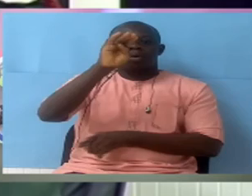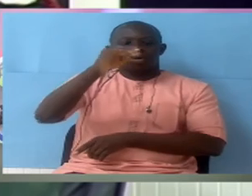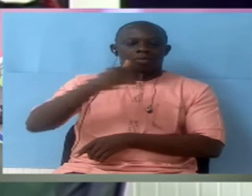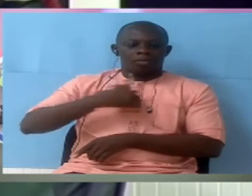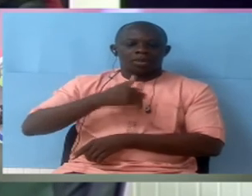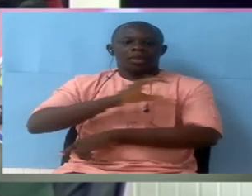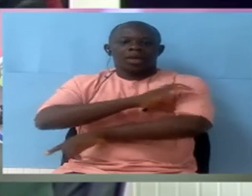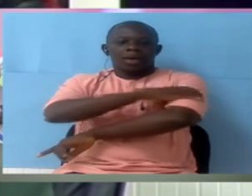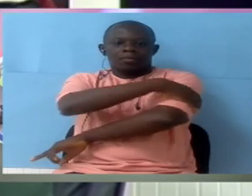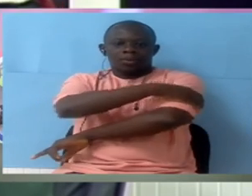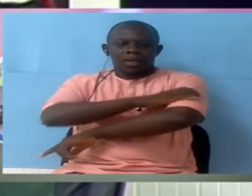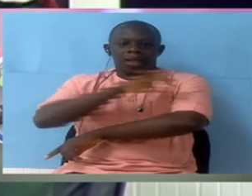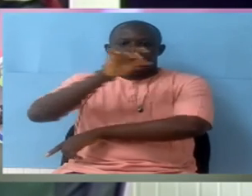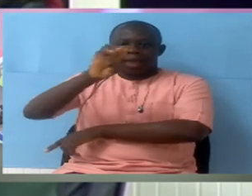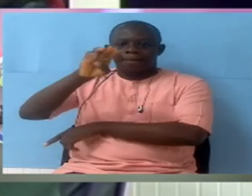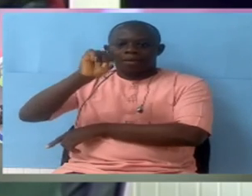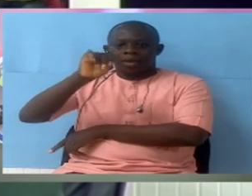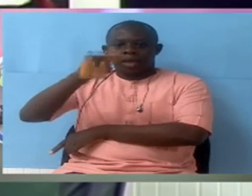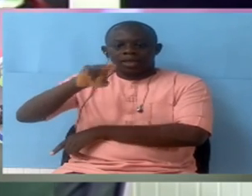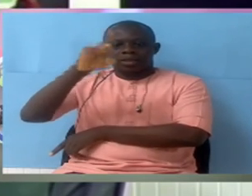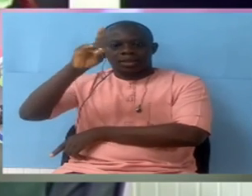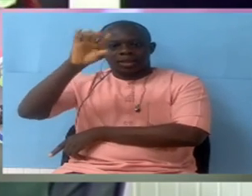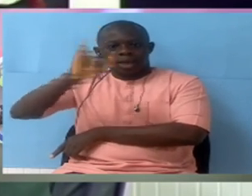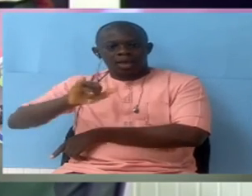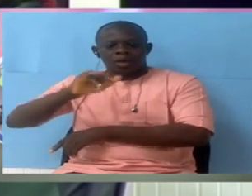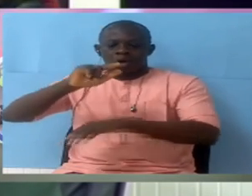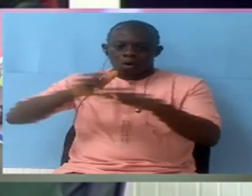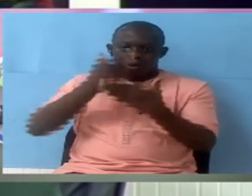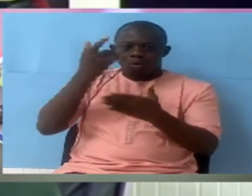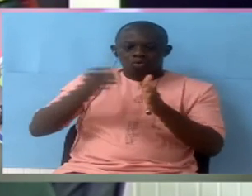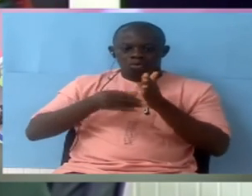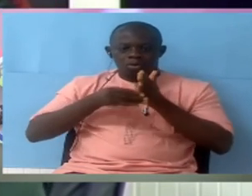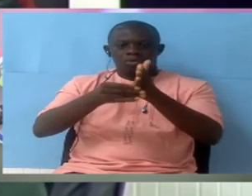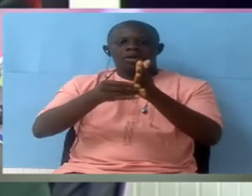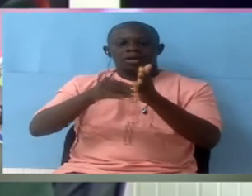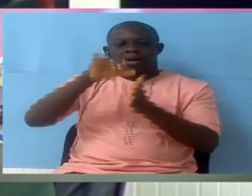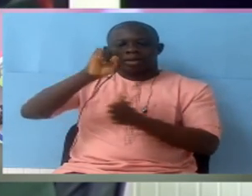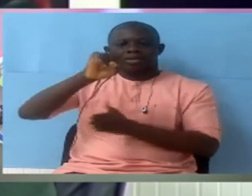non na tega bell bi rek ne orderly bi oyal ma Captain Mendy wala Commander Sar.